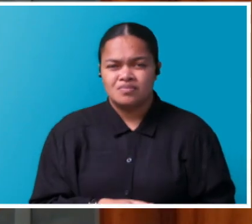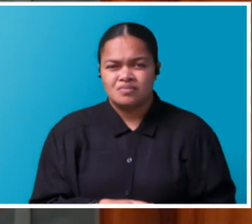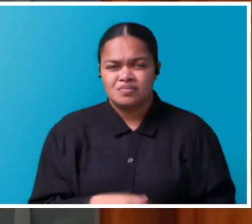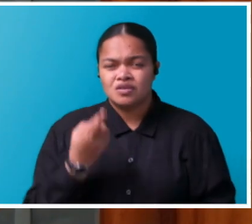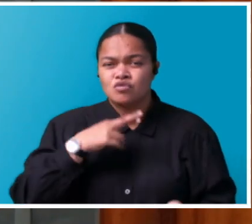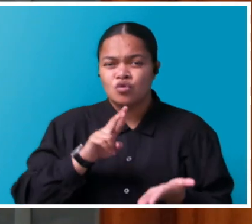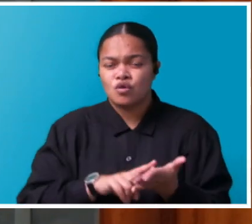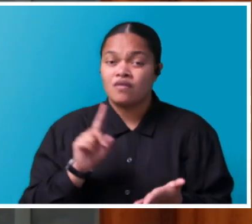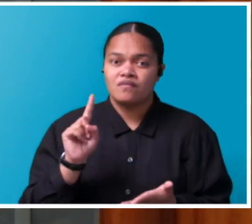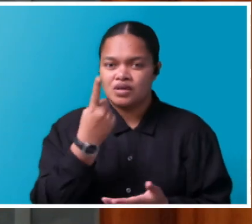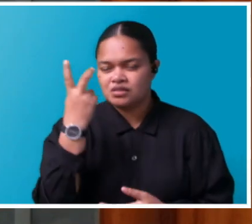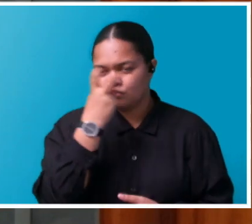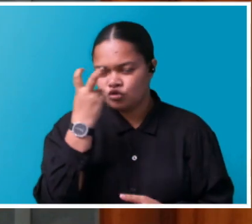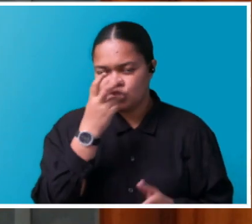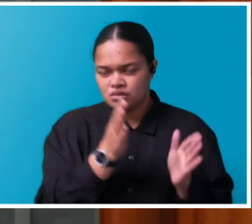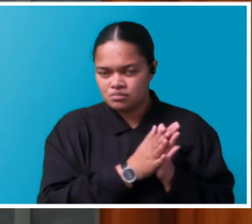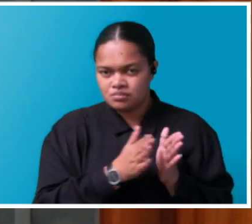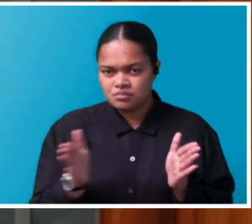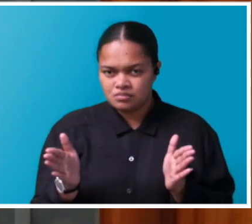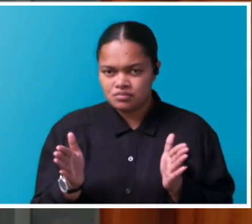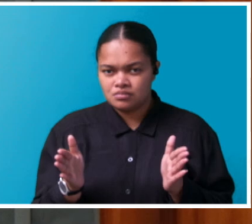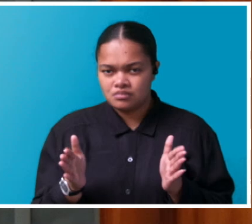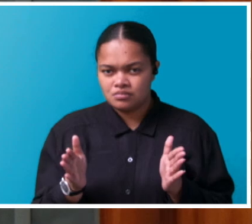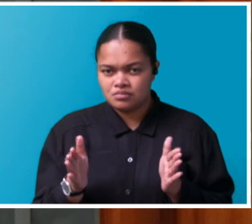recorded for the first monitoring period, which amounts to